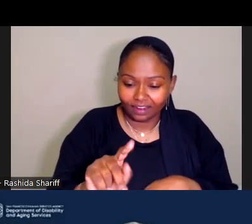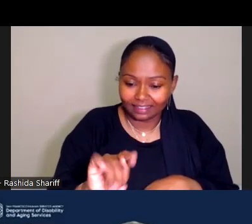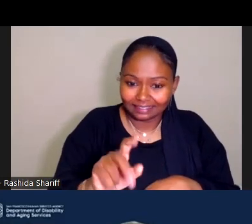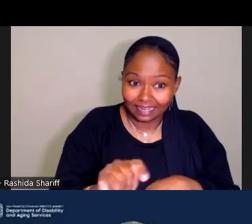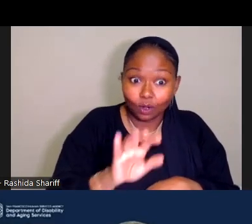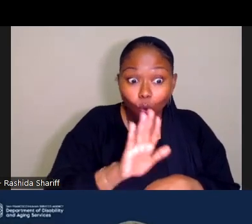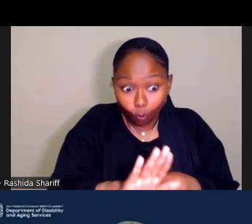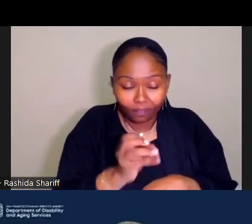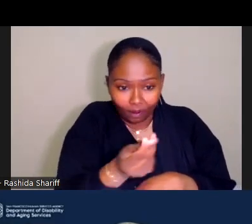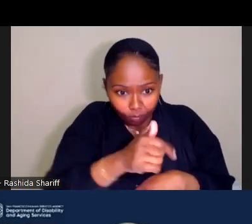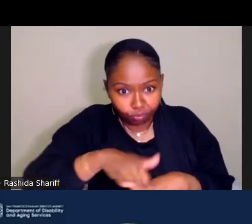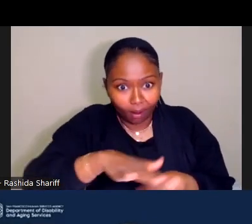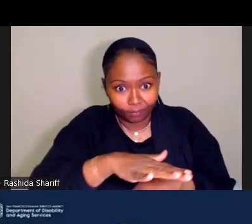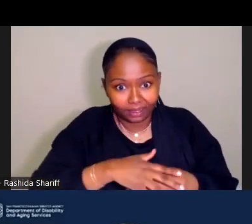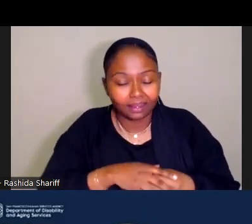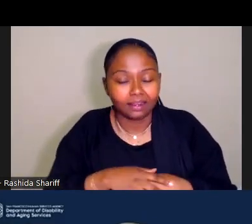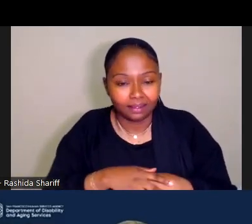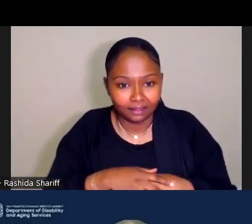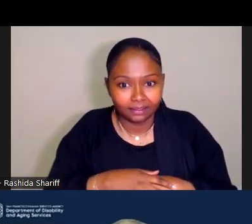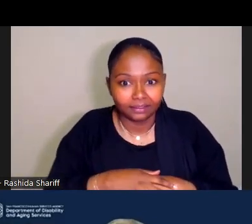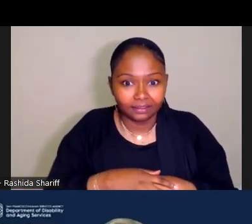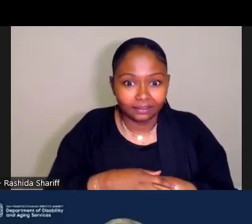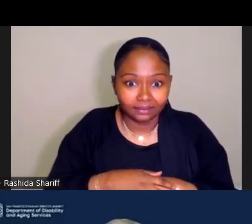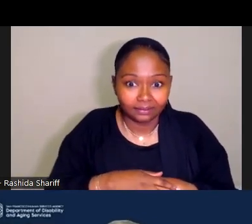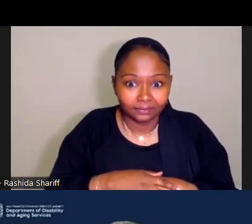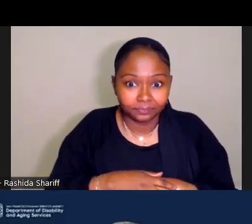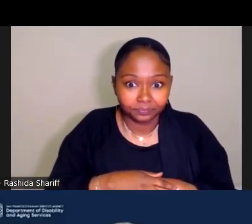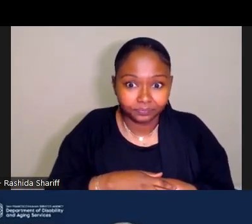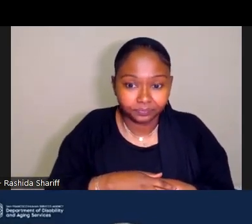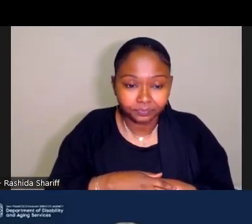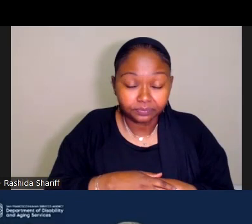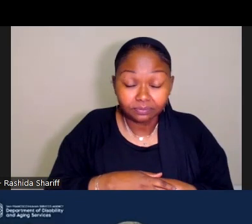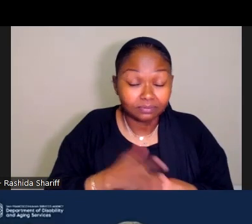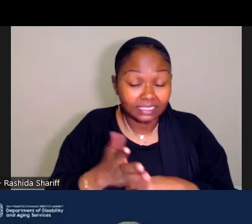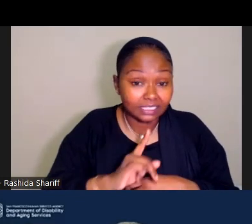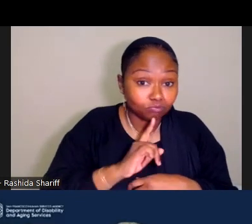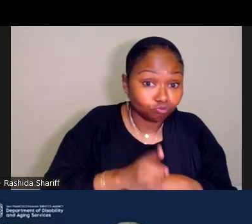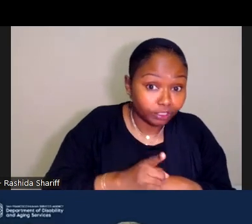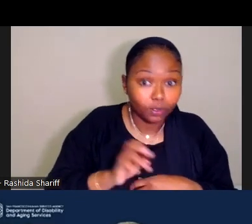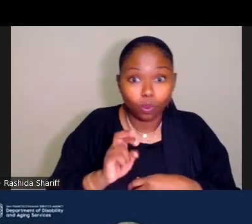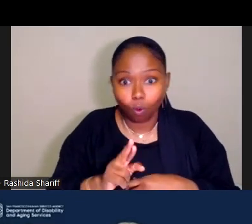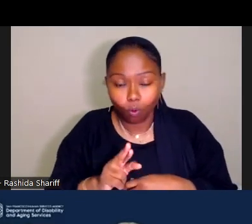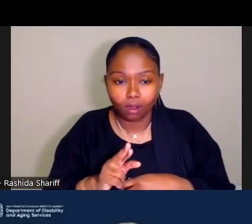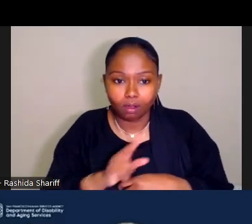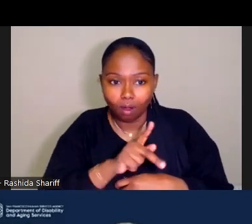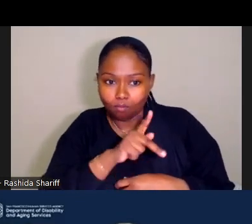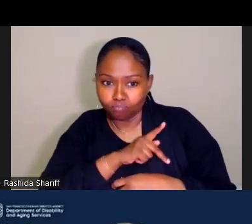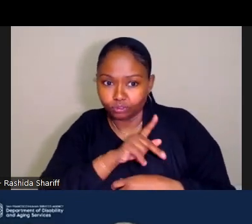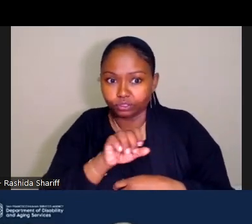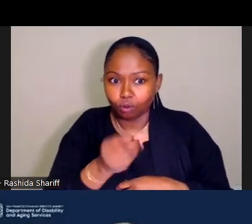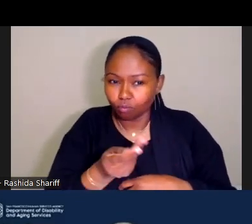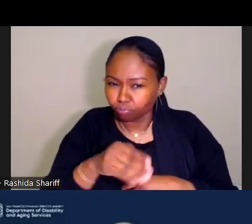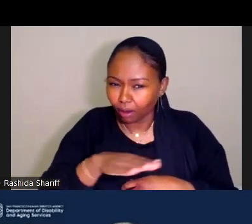the person, whether it is real or personal property, and how do we intervene? A lot